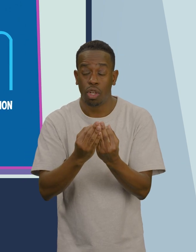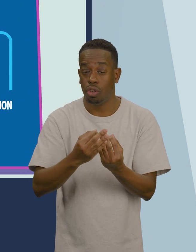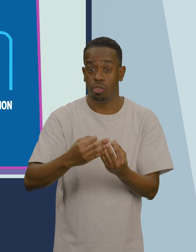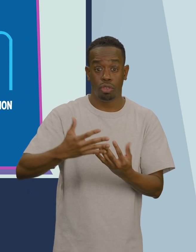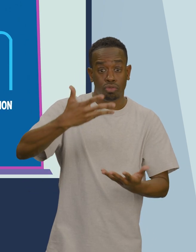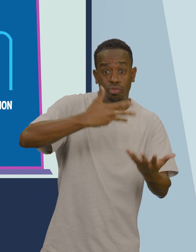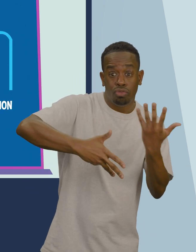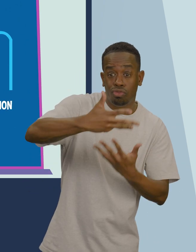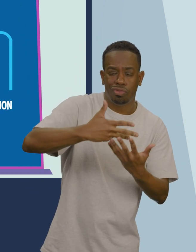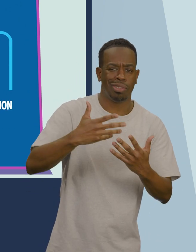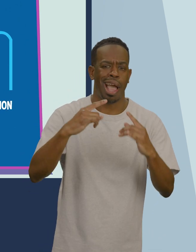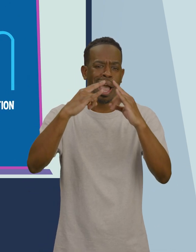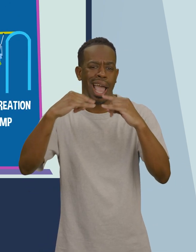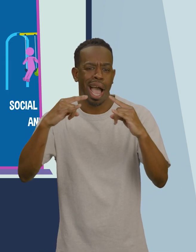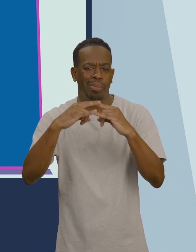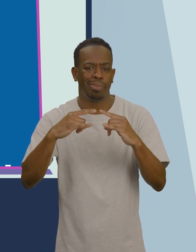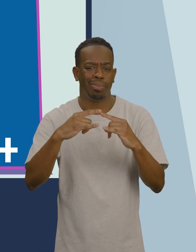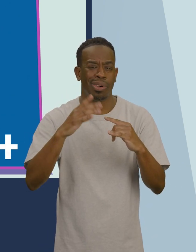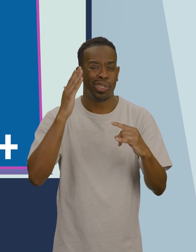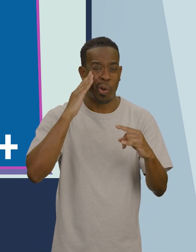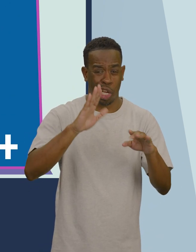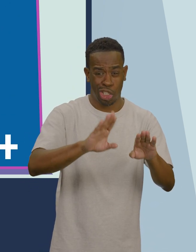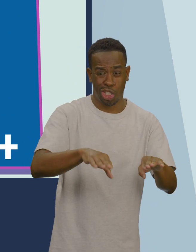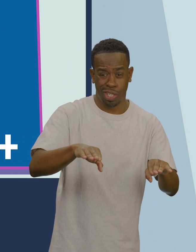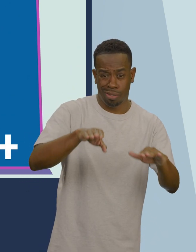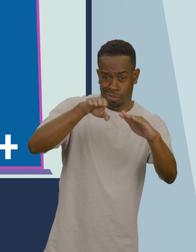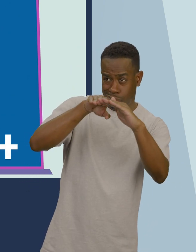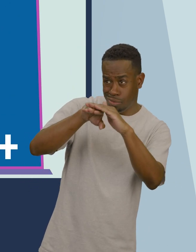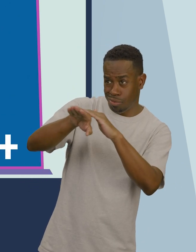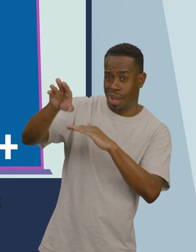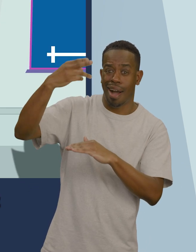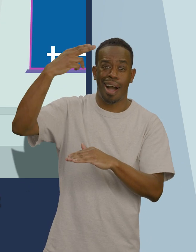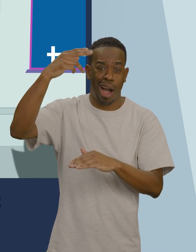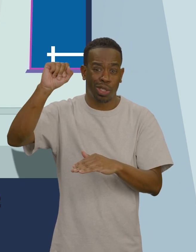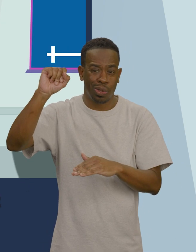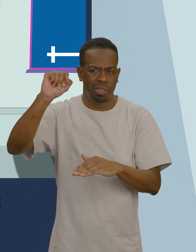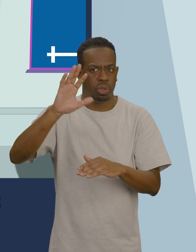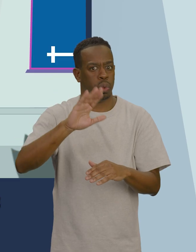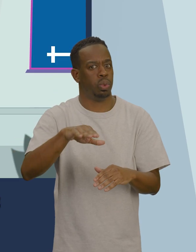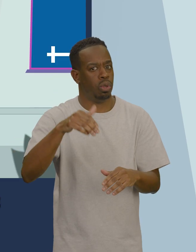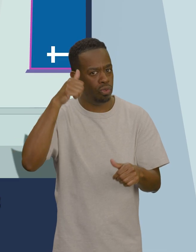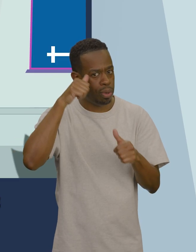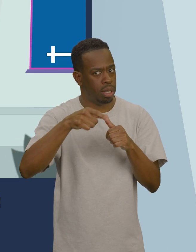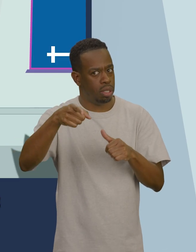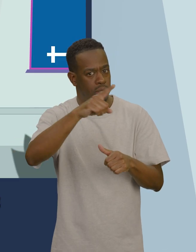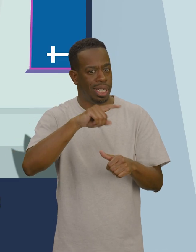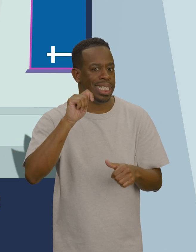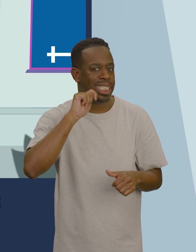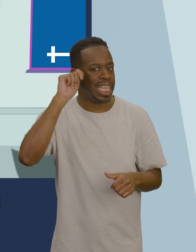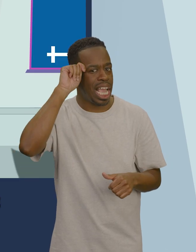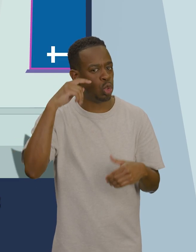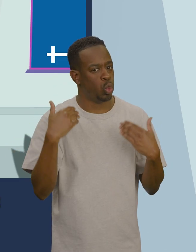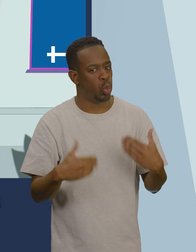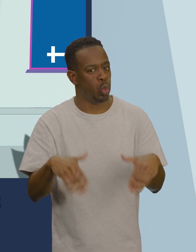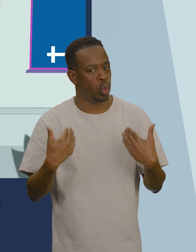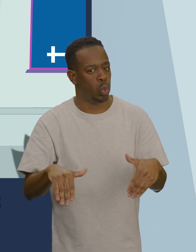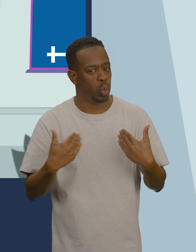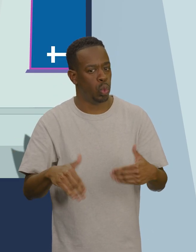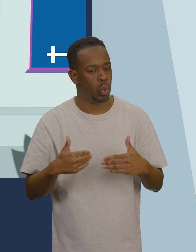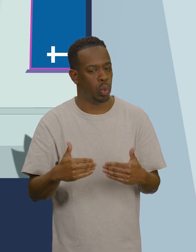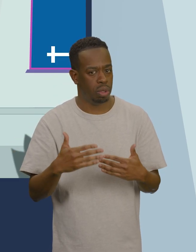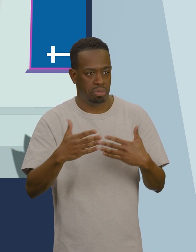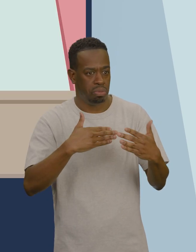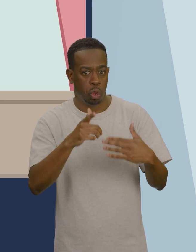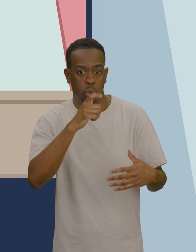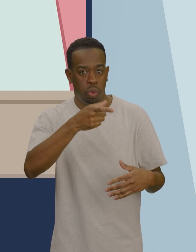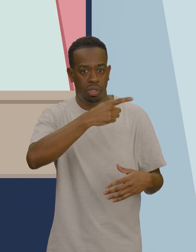social recreation, and camp. As our children age into high school, well, we all remember how challenging that latter teenage time of life can be, no